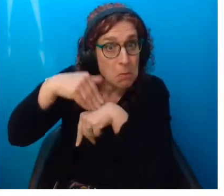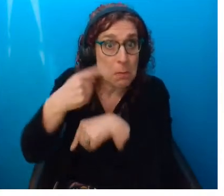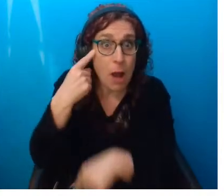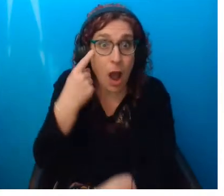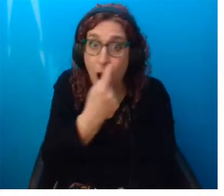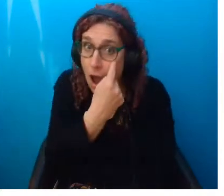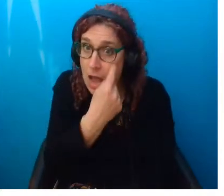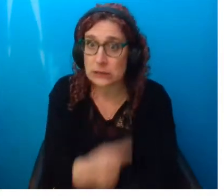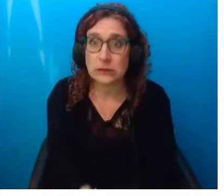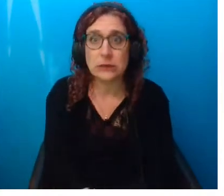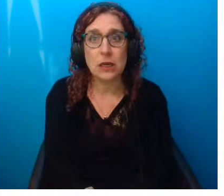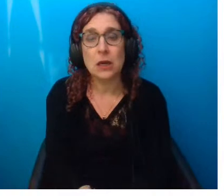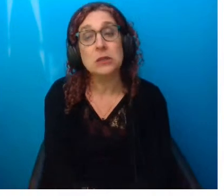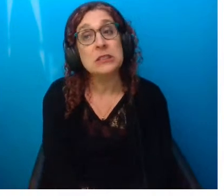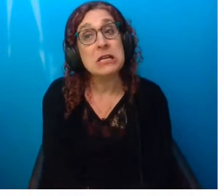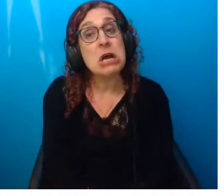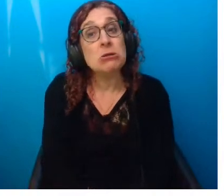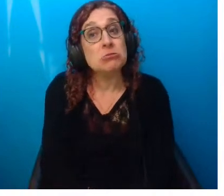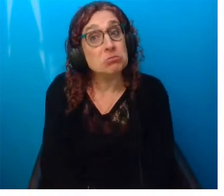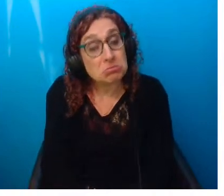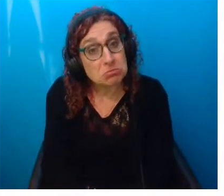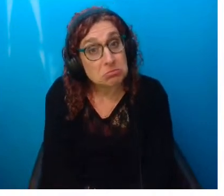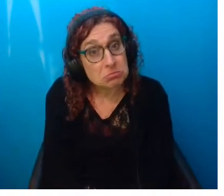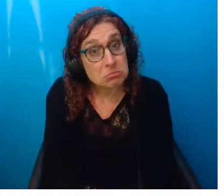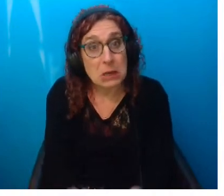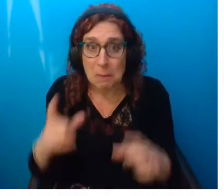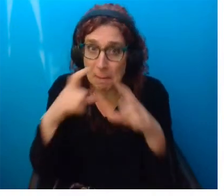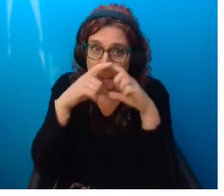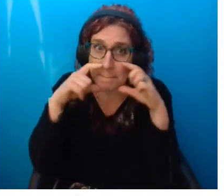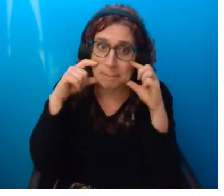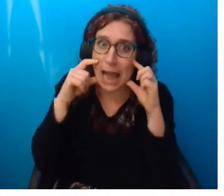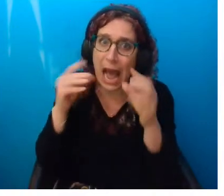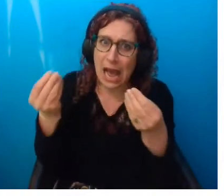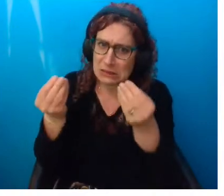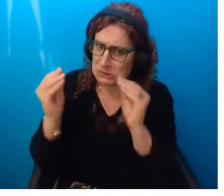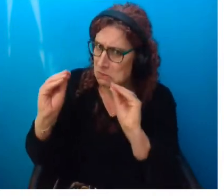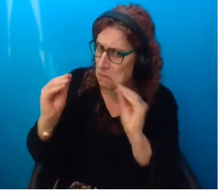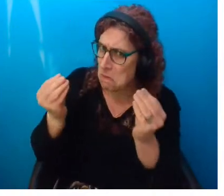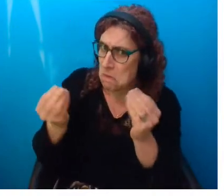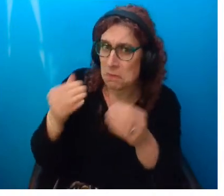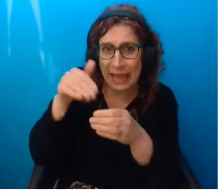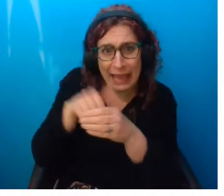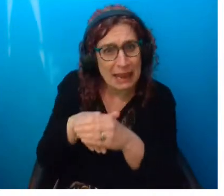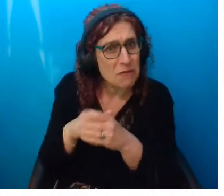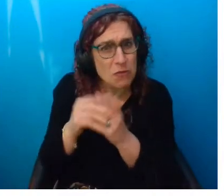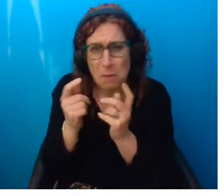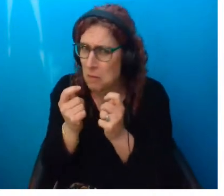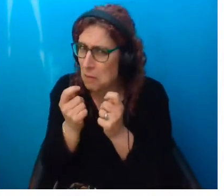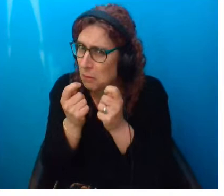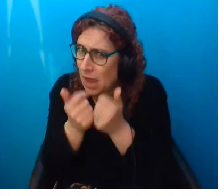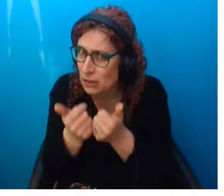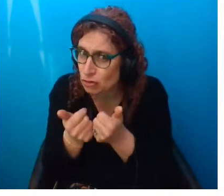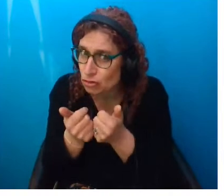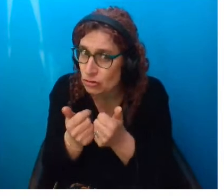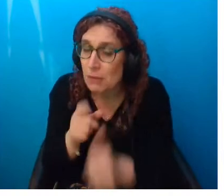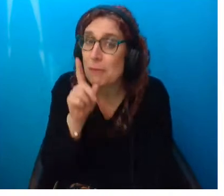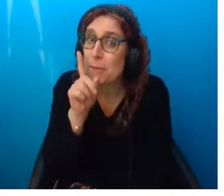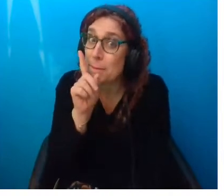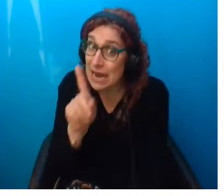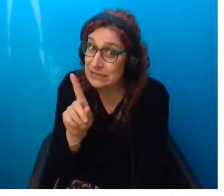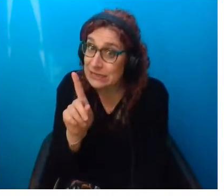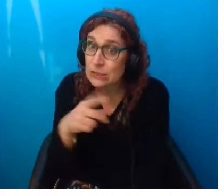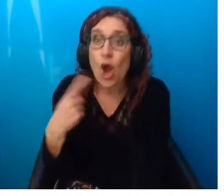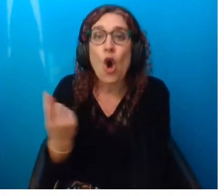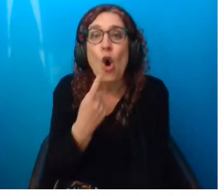There isn't generally much in the mask. However, I think that lots of individuals who